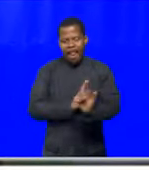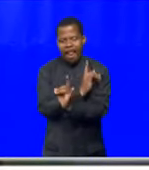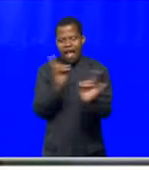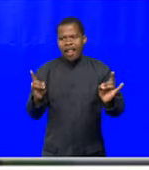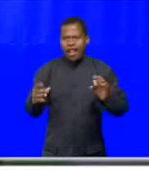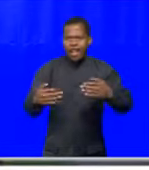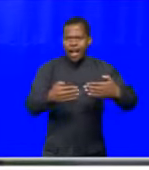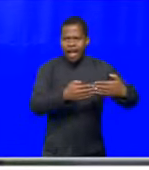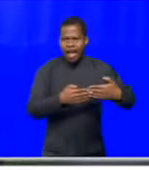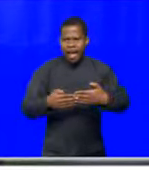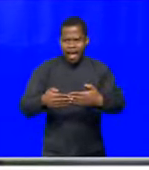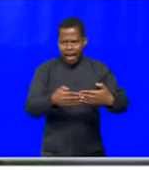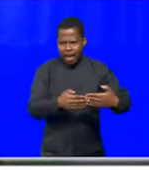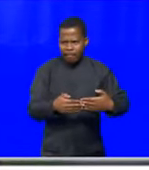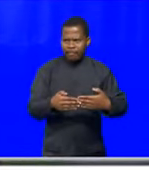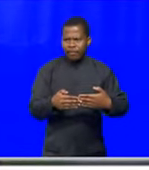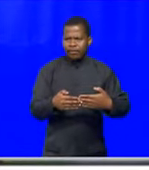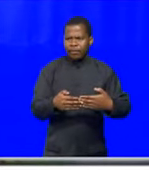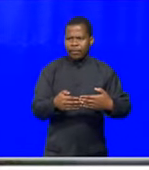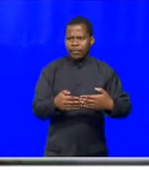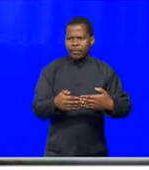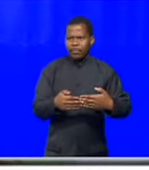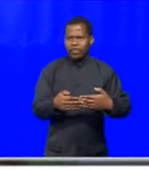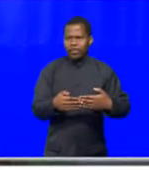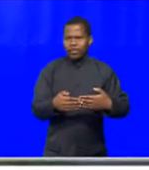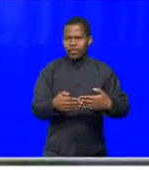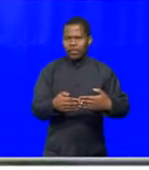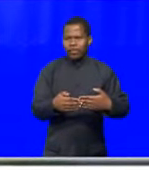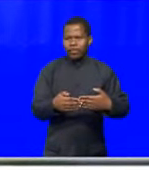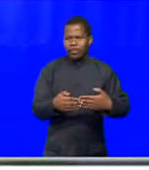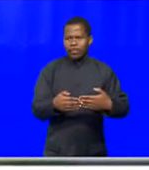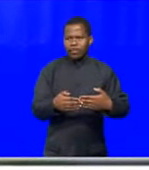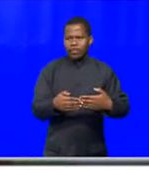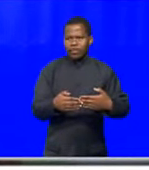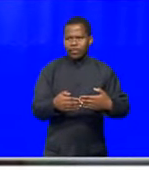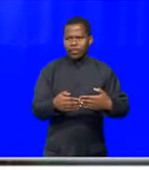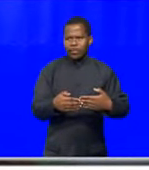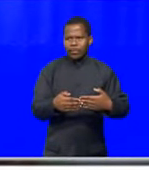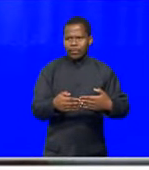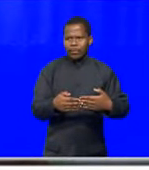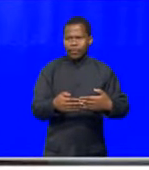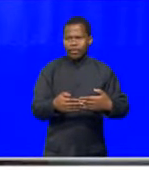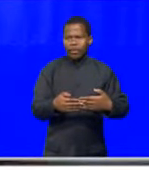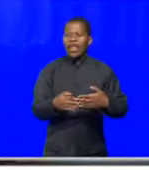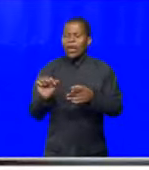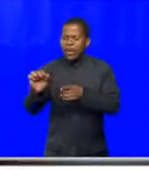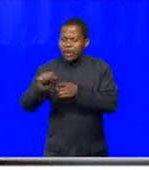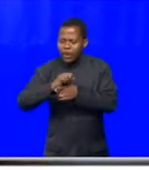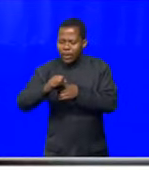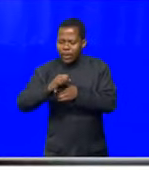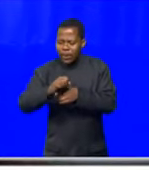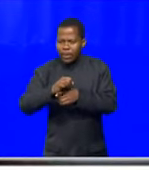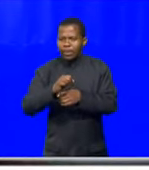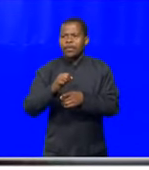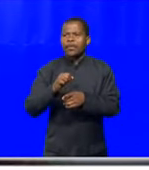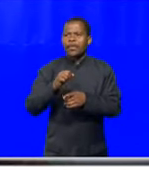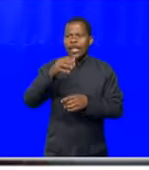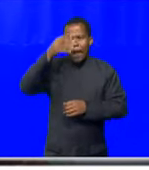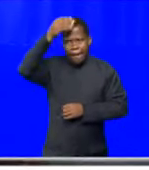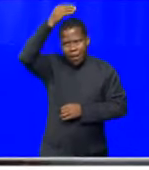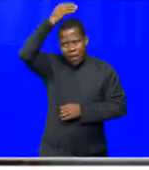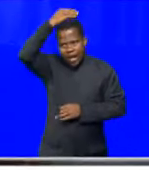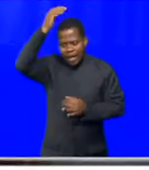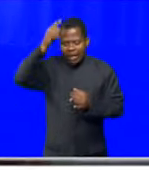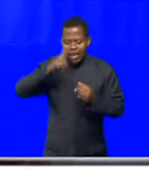under the Taiwan Medical Mission, carry out capacity building initiatives for healthcare